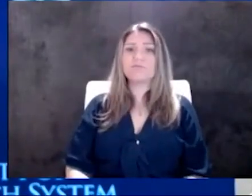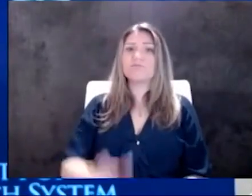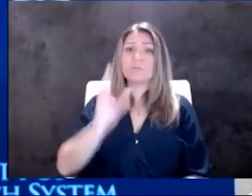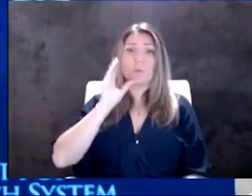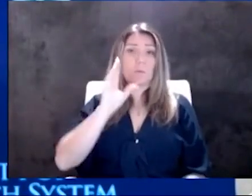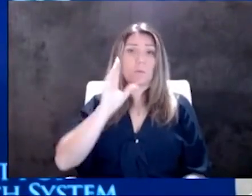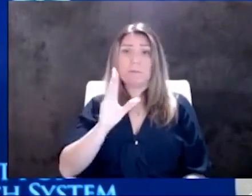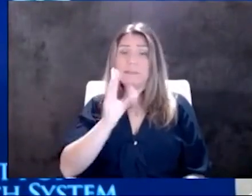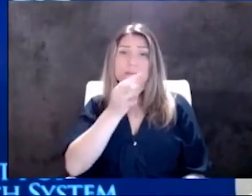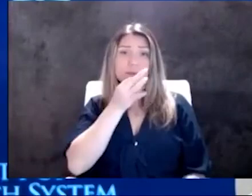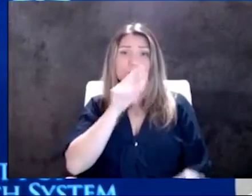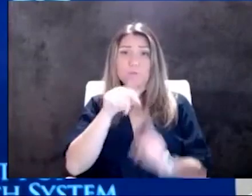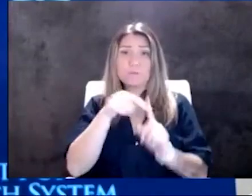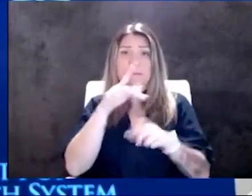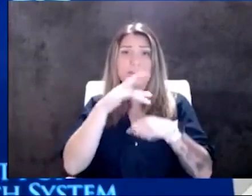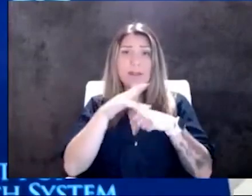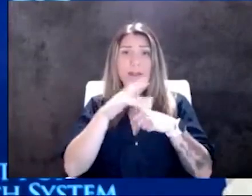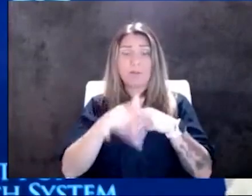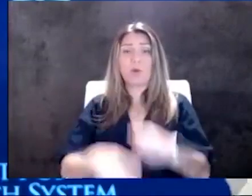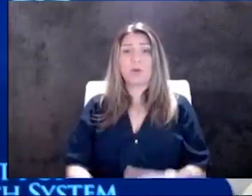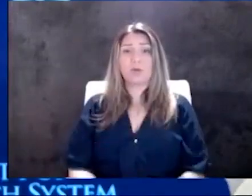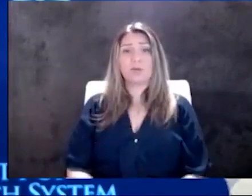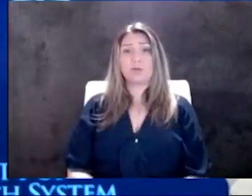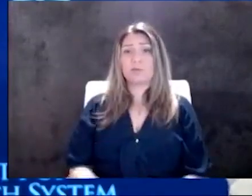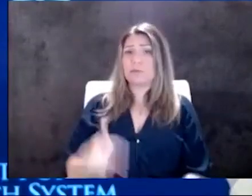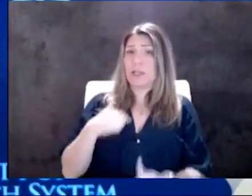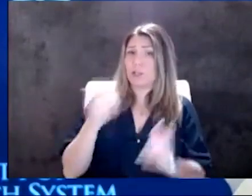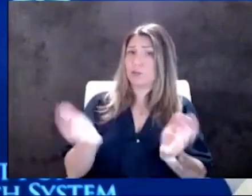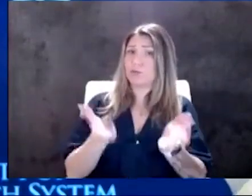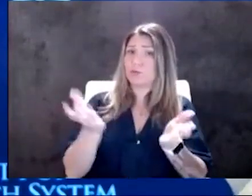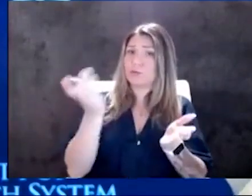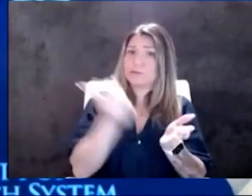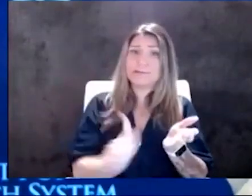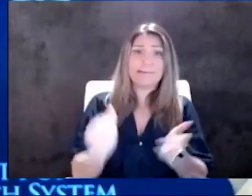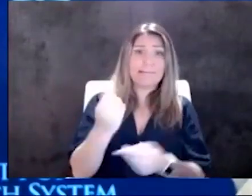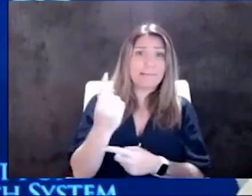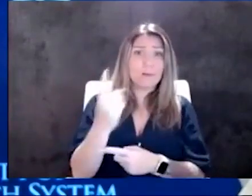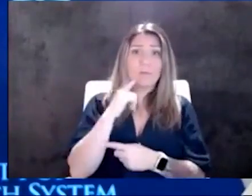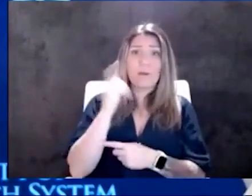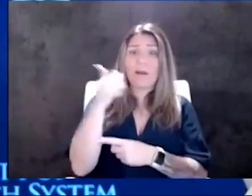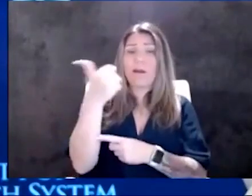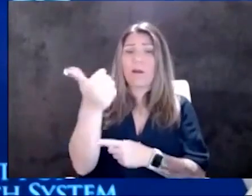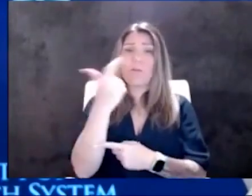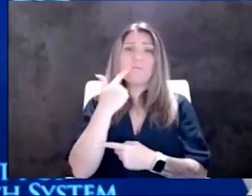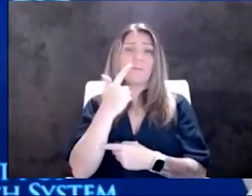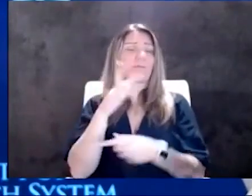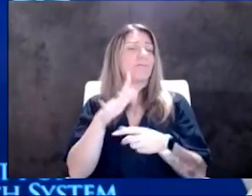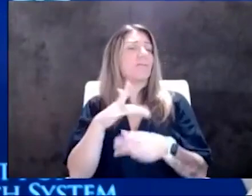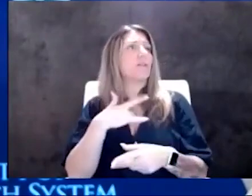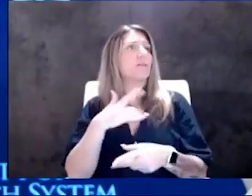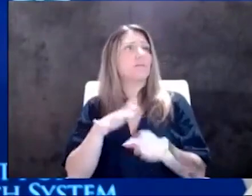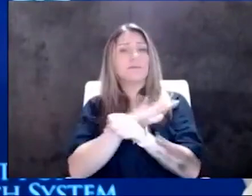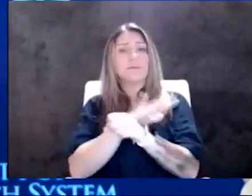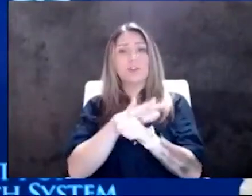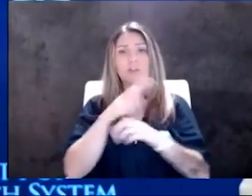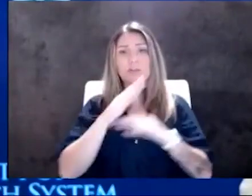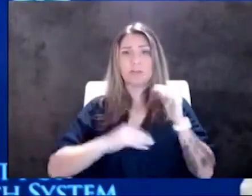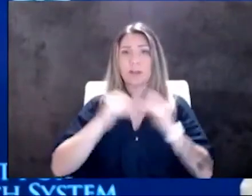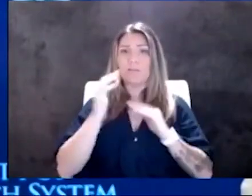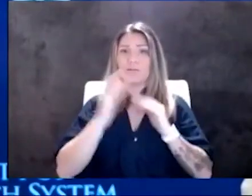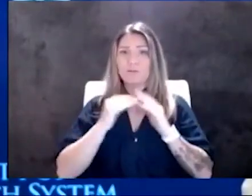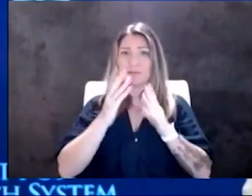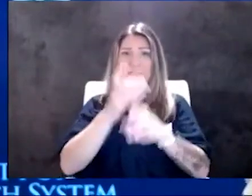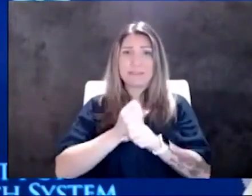to me. And I would encourage anyone out there, if you should feel completely comfortable getting the same one you got originally, including if it